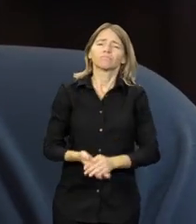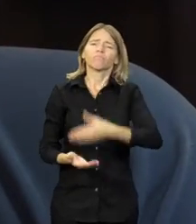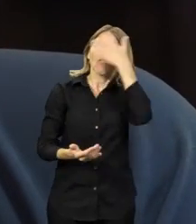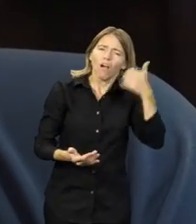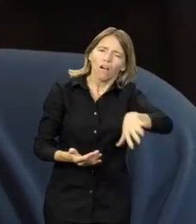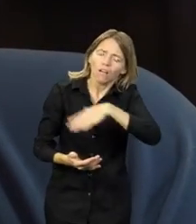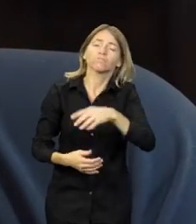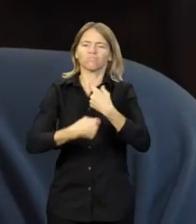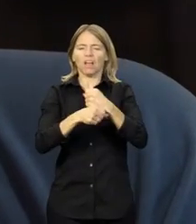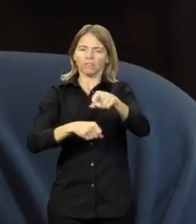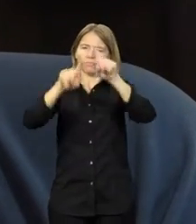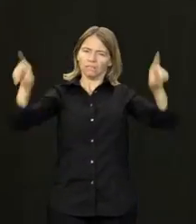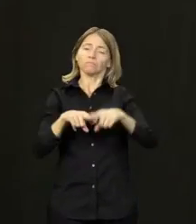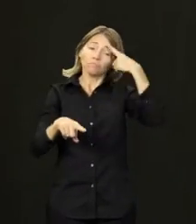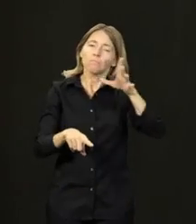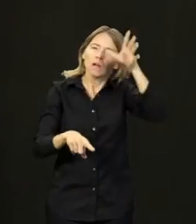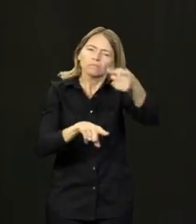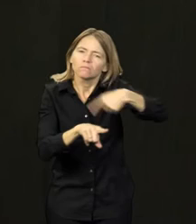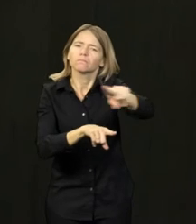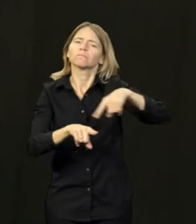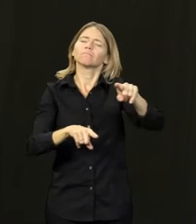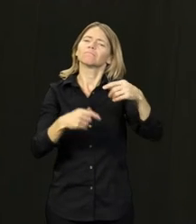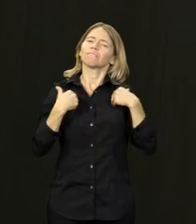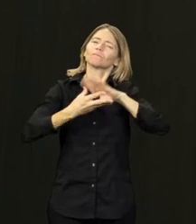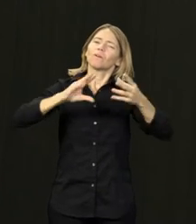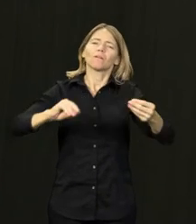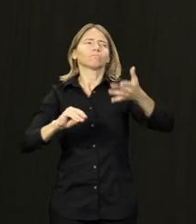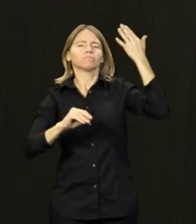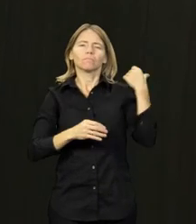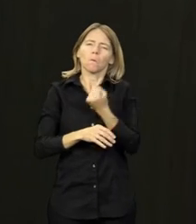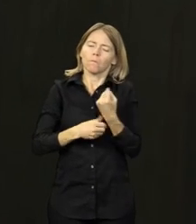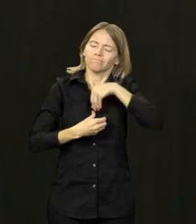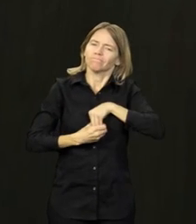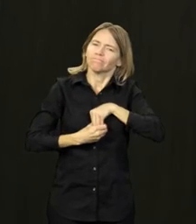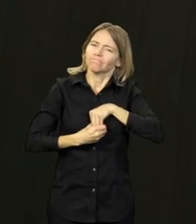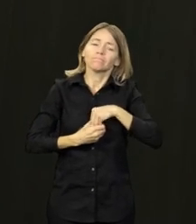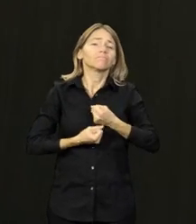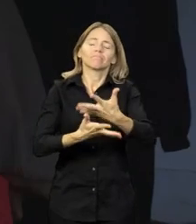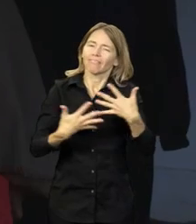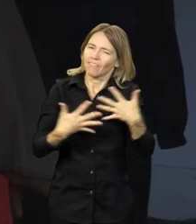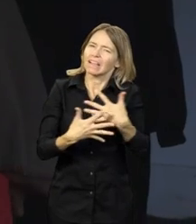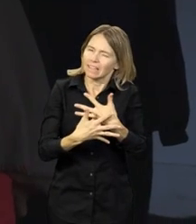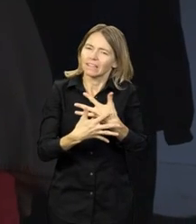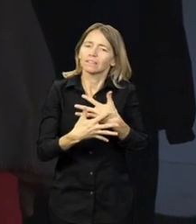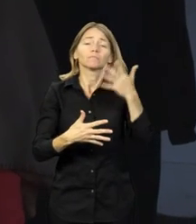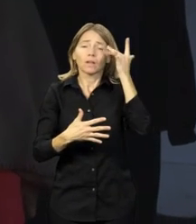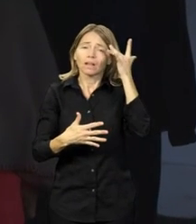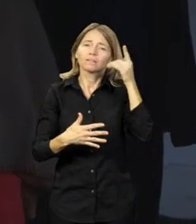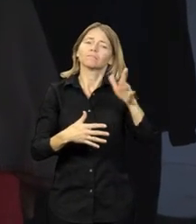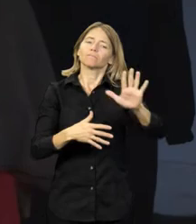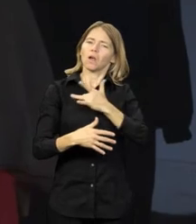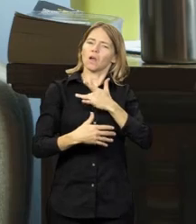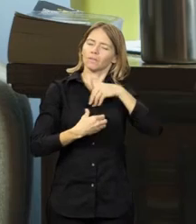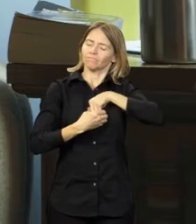and the forgotten. I made this blanket for the parents who hold their stories deep inside, afraid of what confronting them might